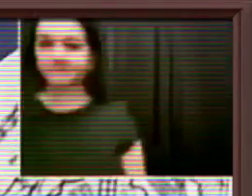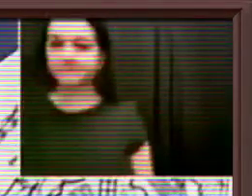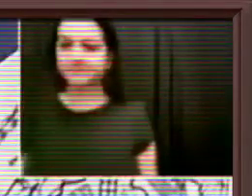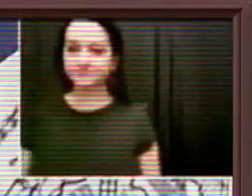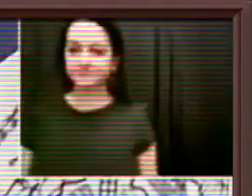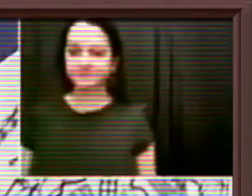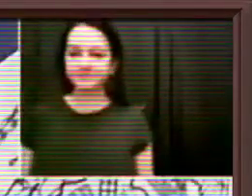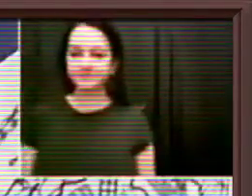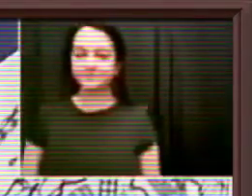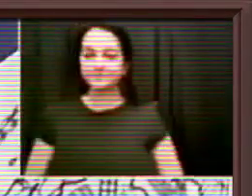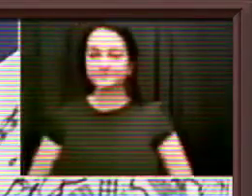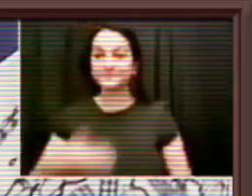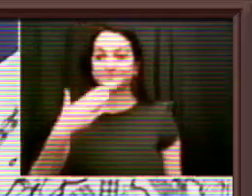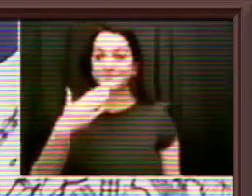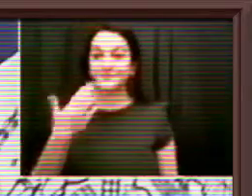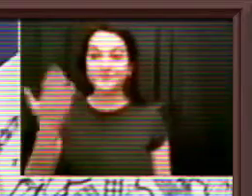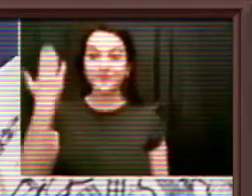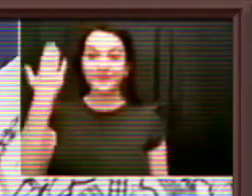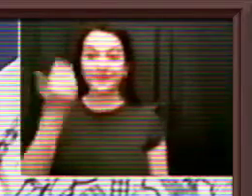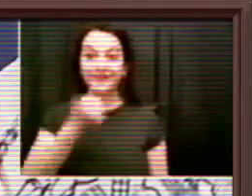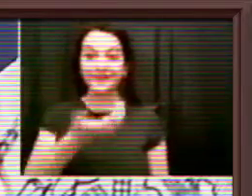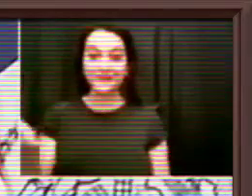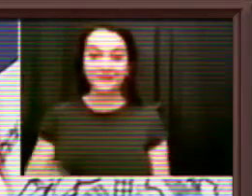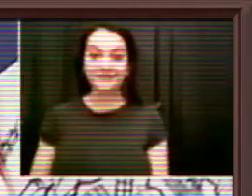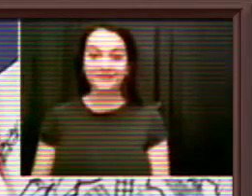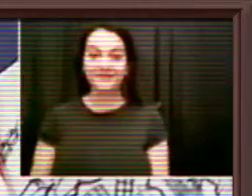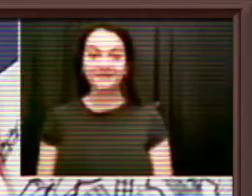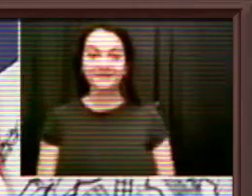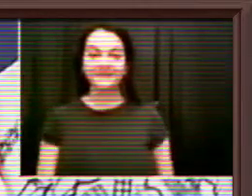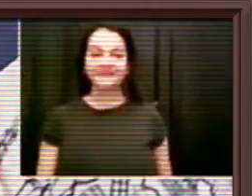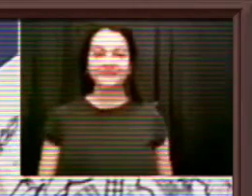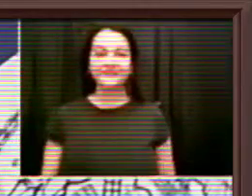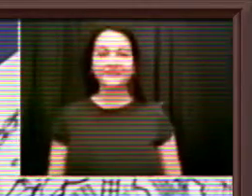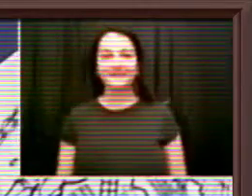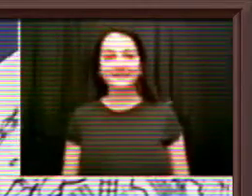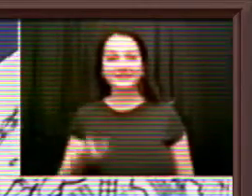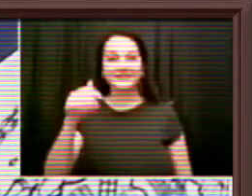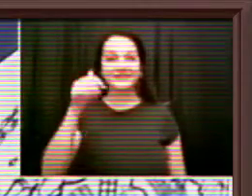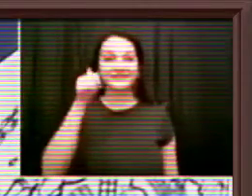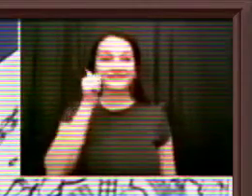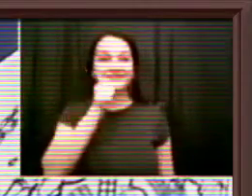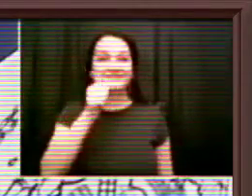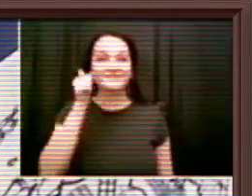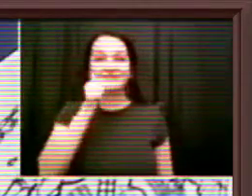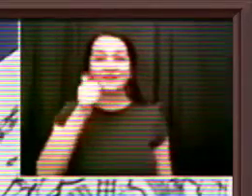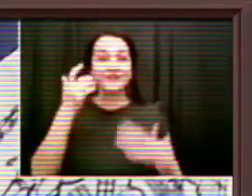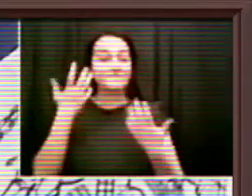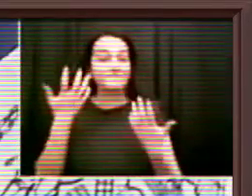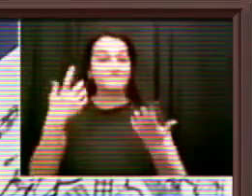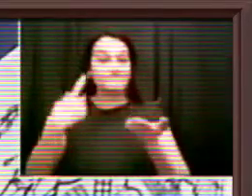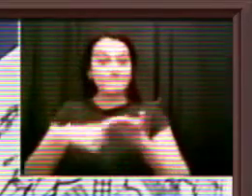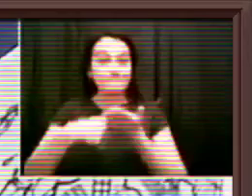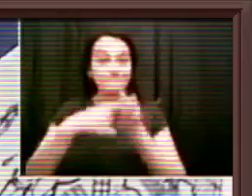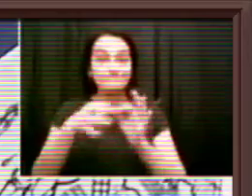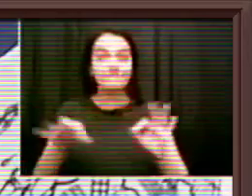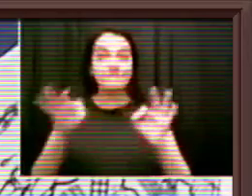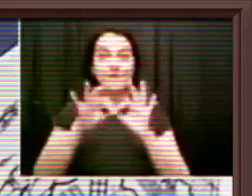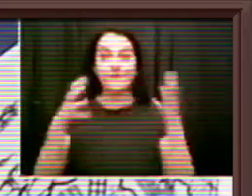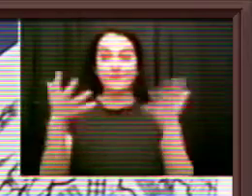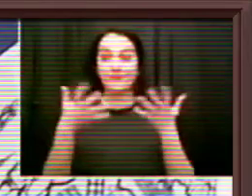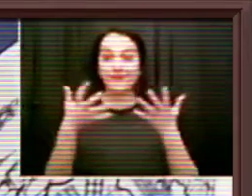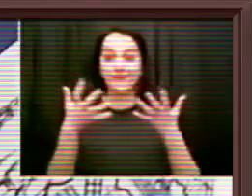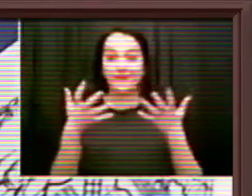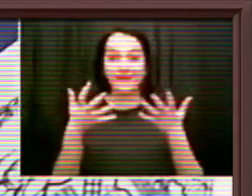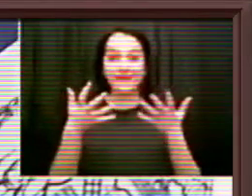the end, please engage with it. Hit that like button or however you feel. You can hit the other one. And let's hit